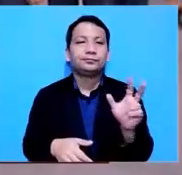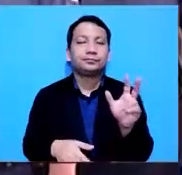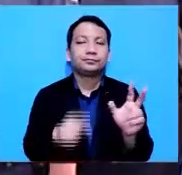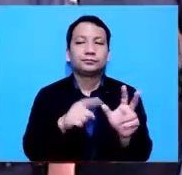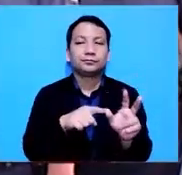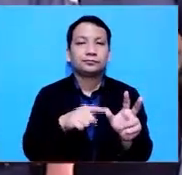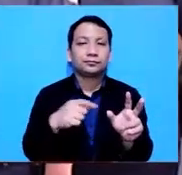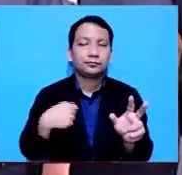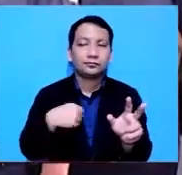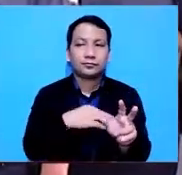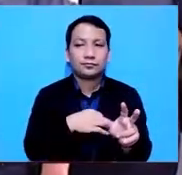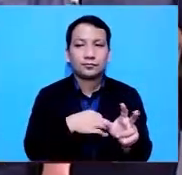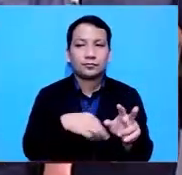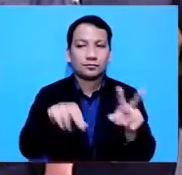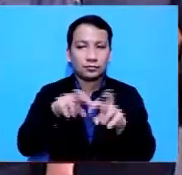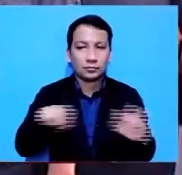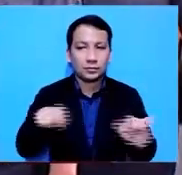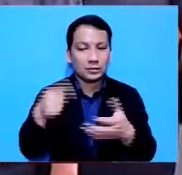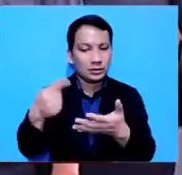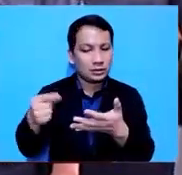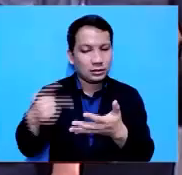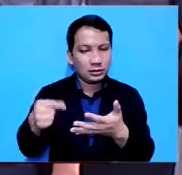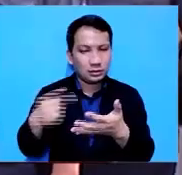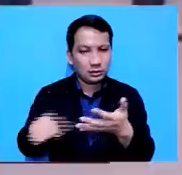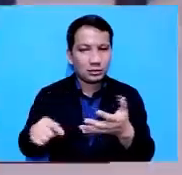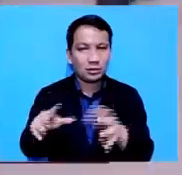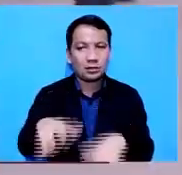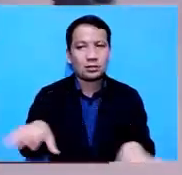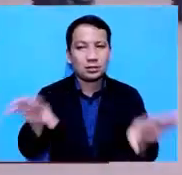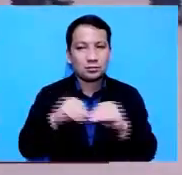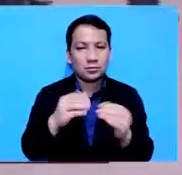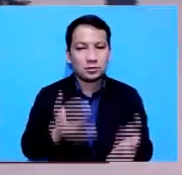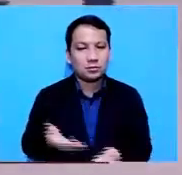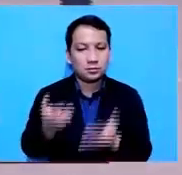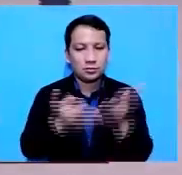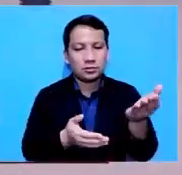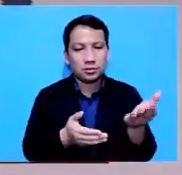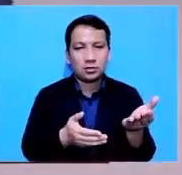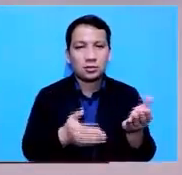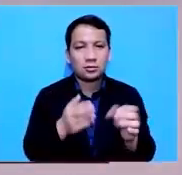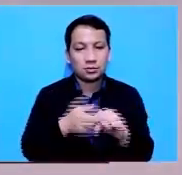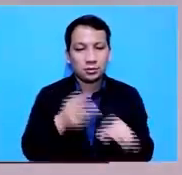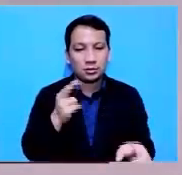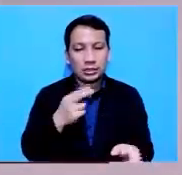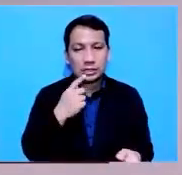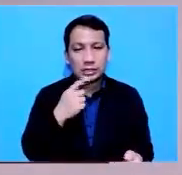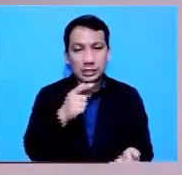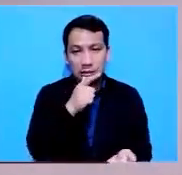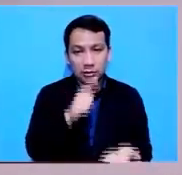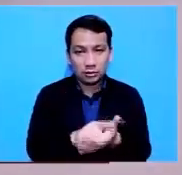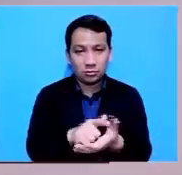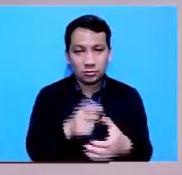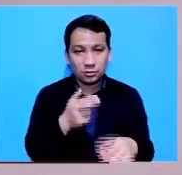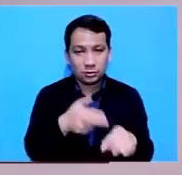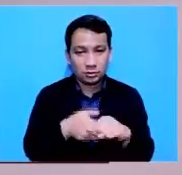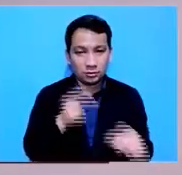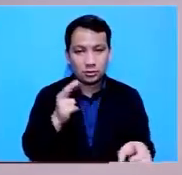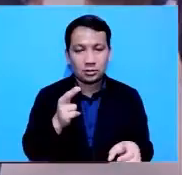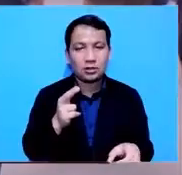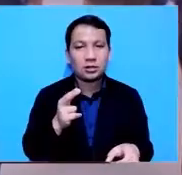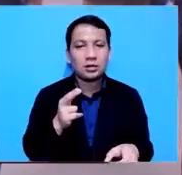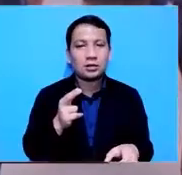ang sumailalim sa verification matapos pagsumitihin ng courtesy resignation. Nagbabalita mula sa